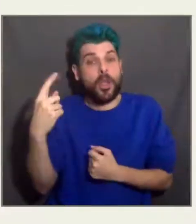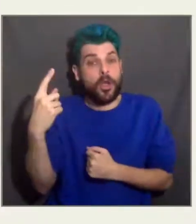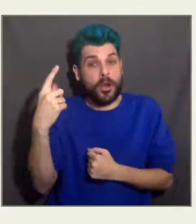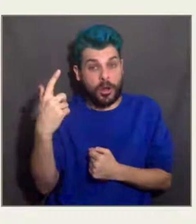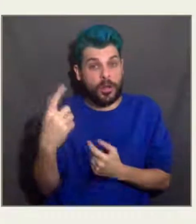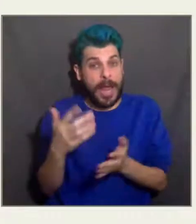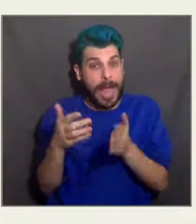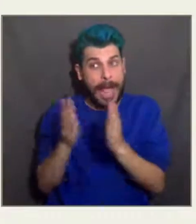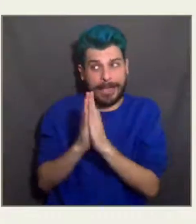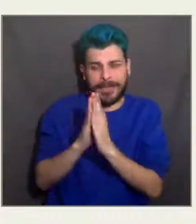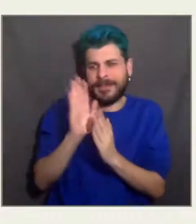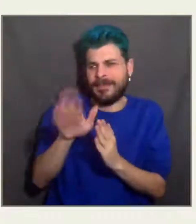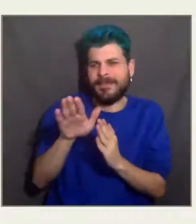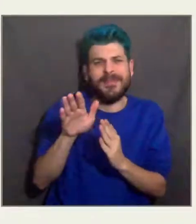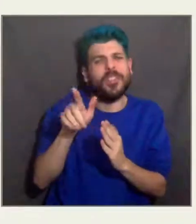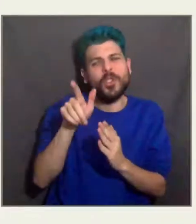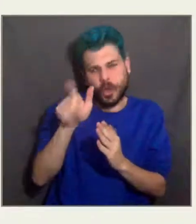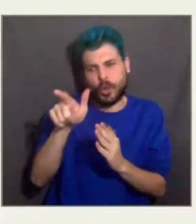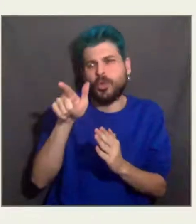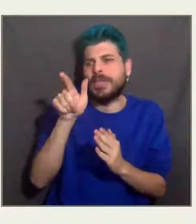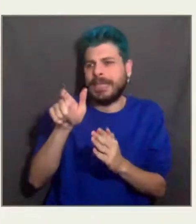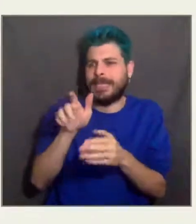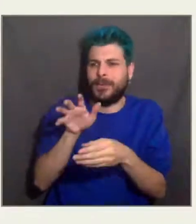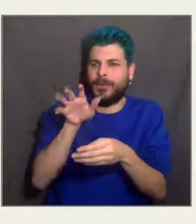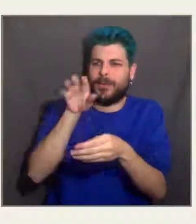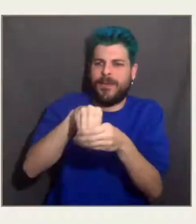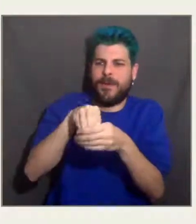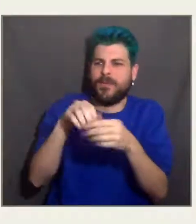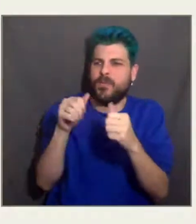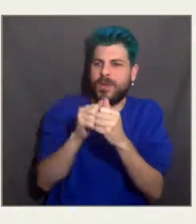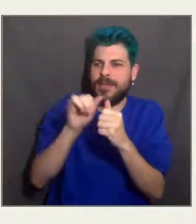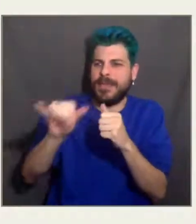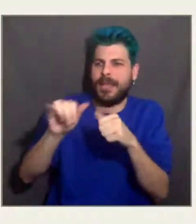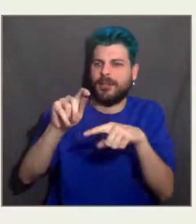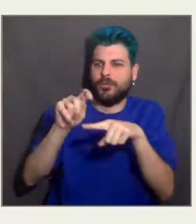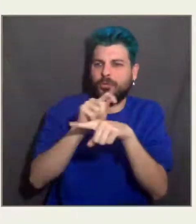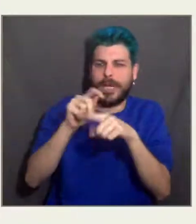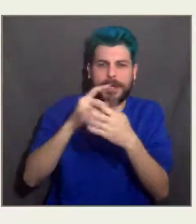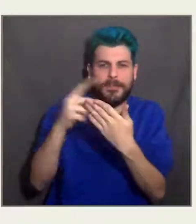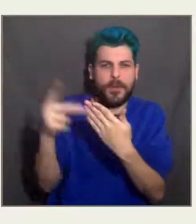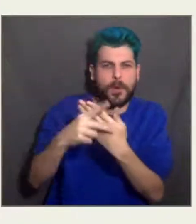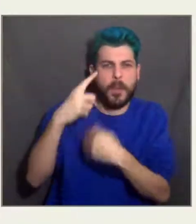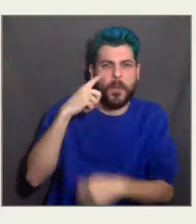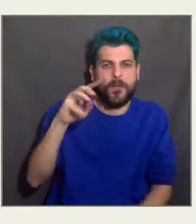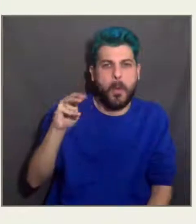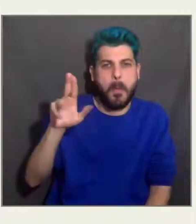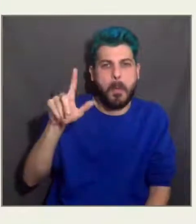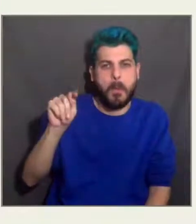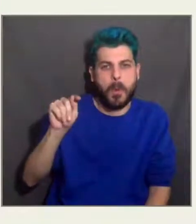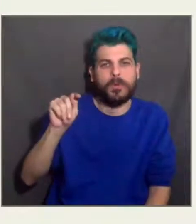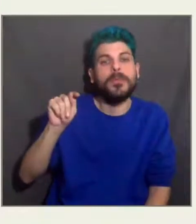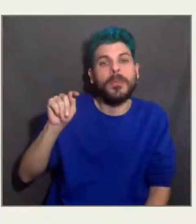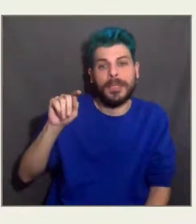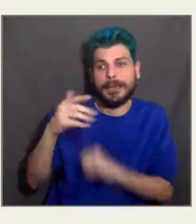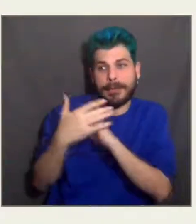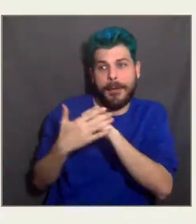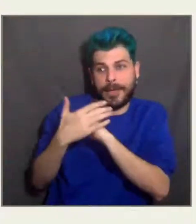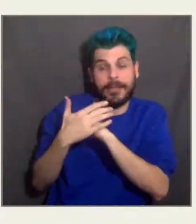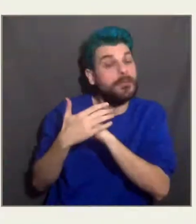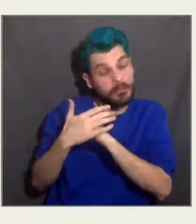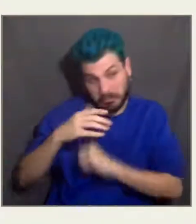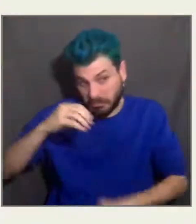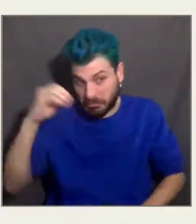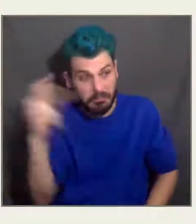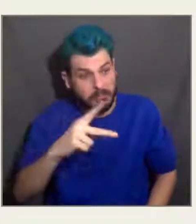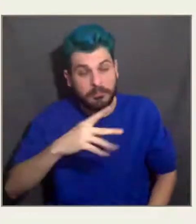on the Black workers training program out in East Multnomah County. So we have invested in that. And one of the bigger things that